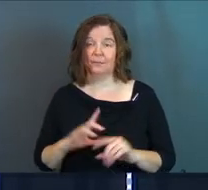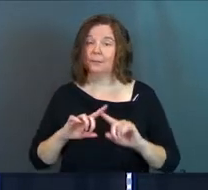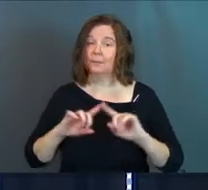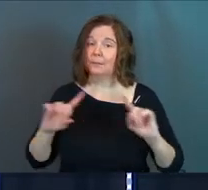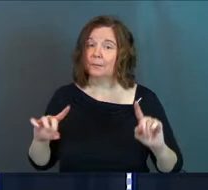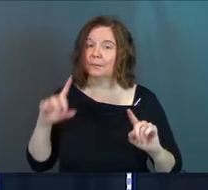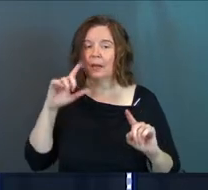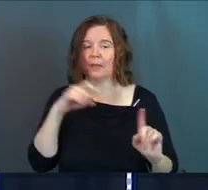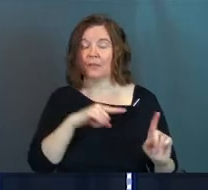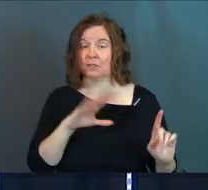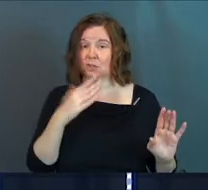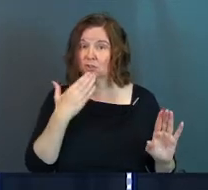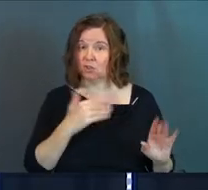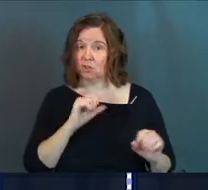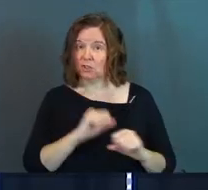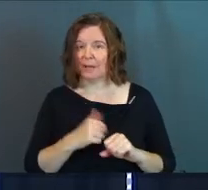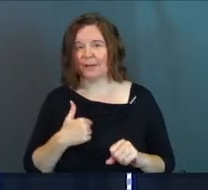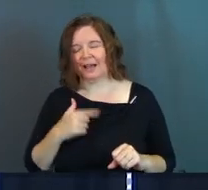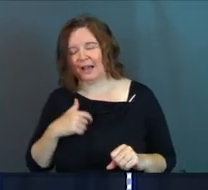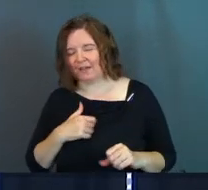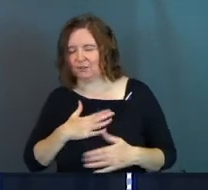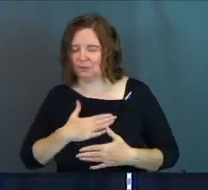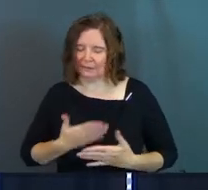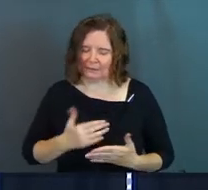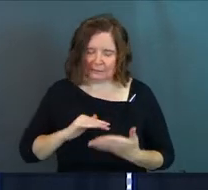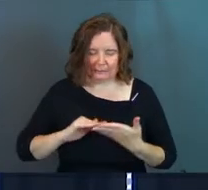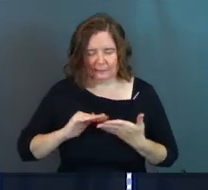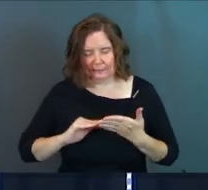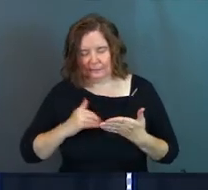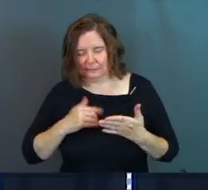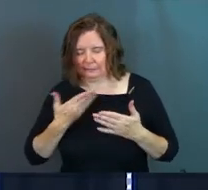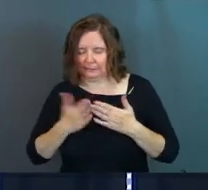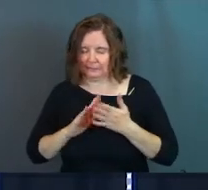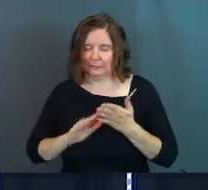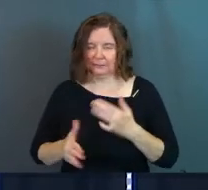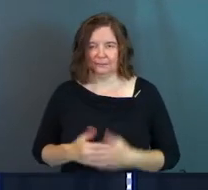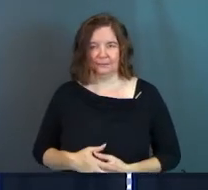But because they did such a good job, I'm like, I have to repent.